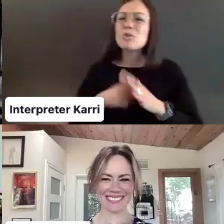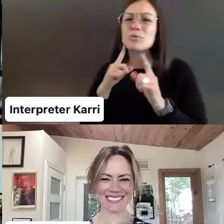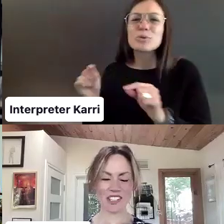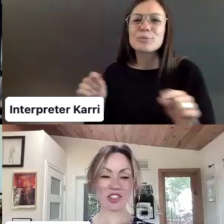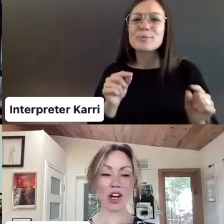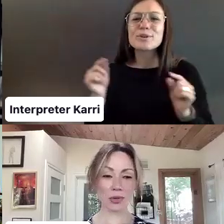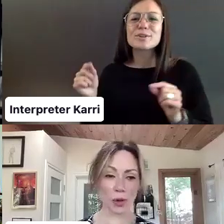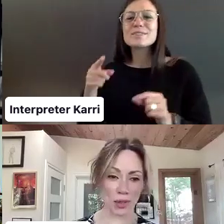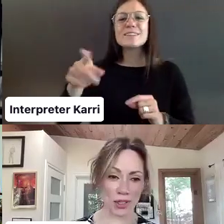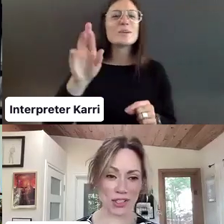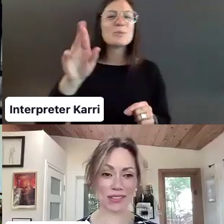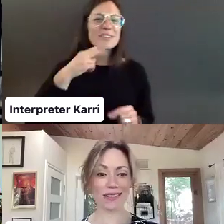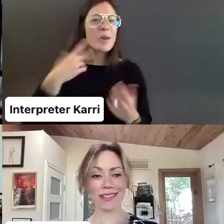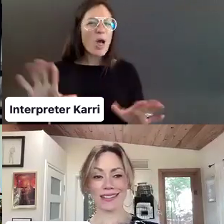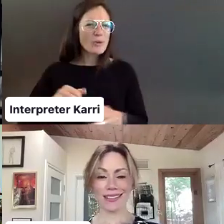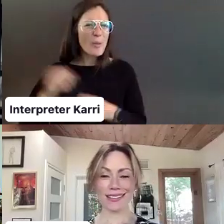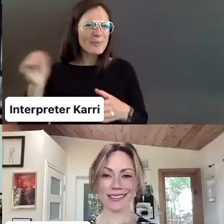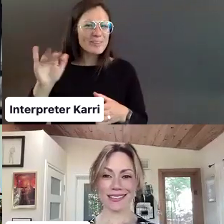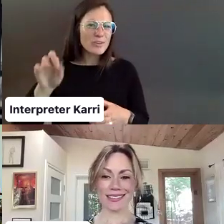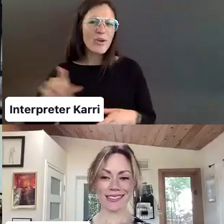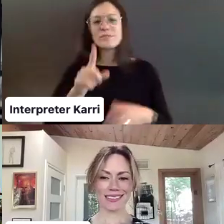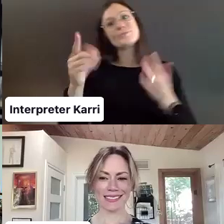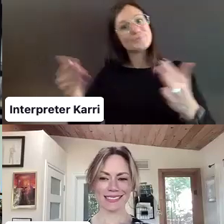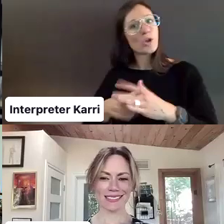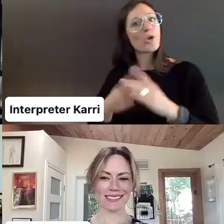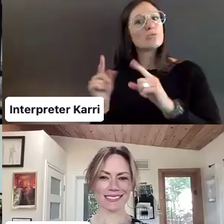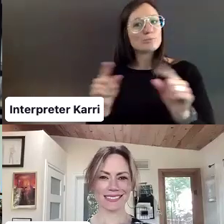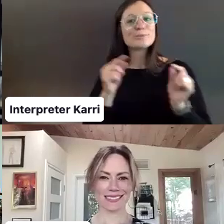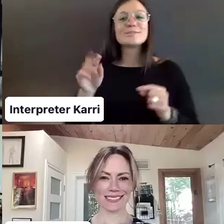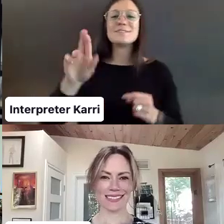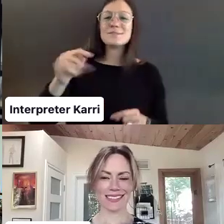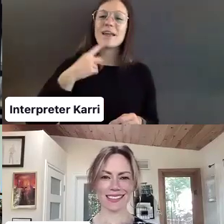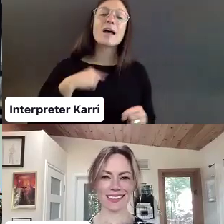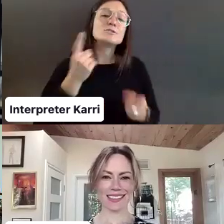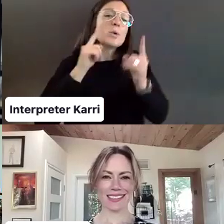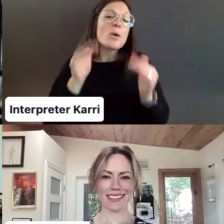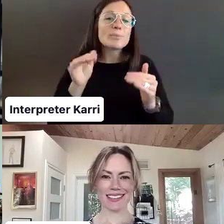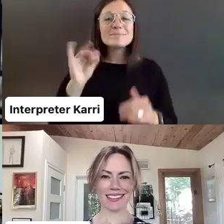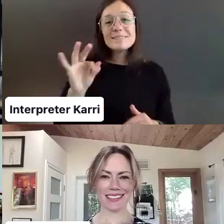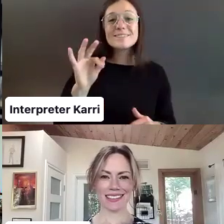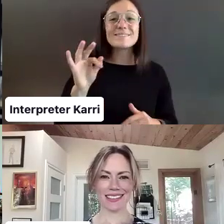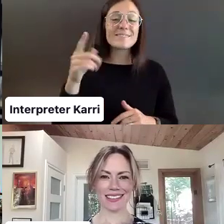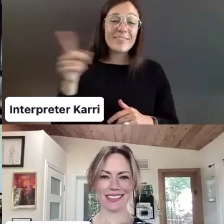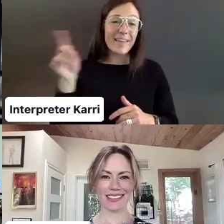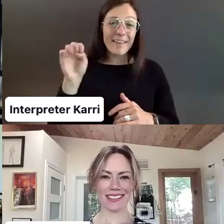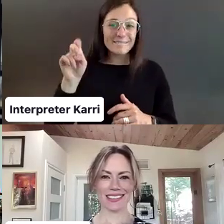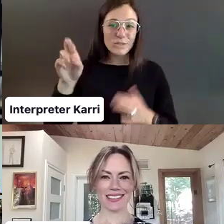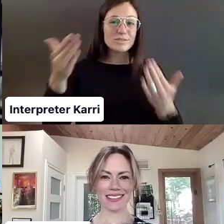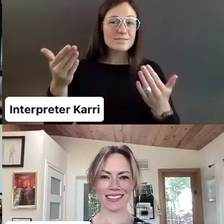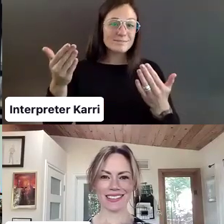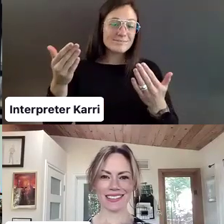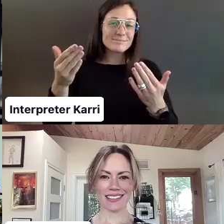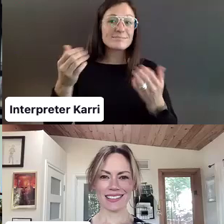has been quite open about it. Start rumors. At some point saying, and I hope that if they ever do that so many of the